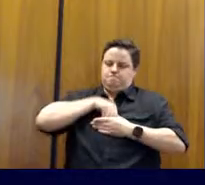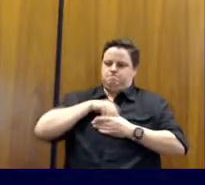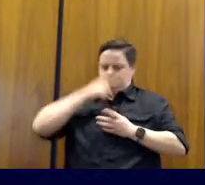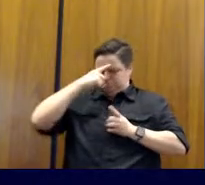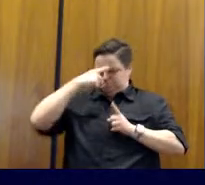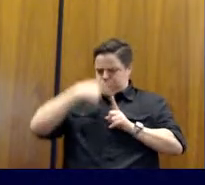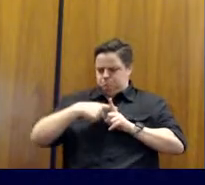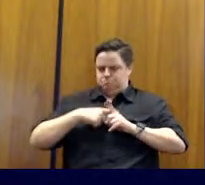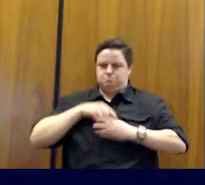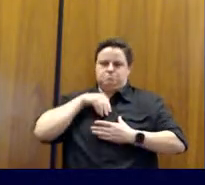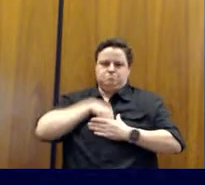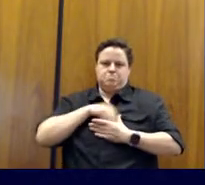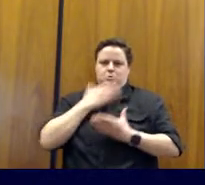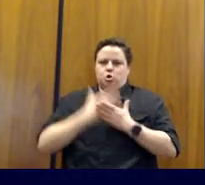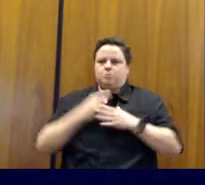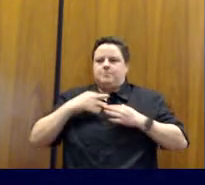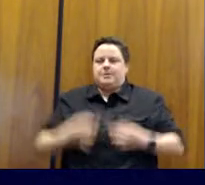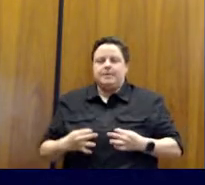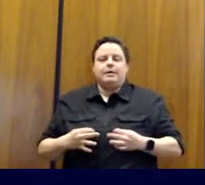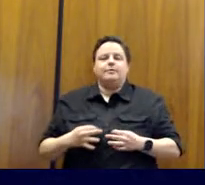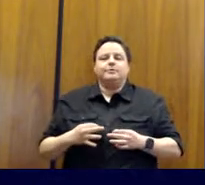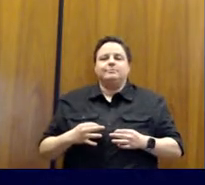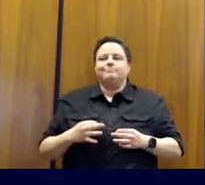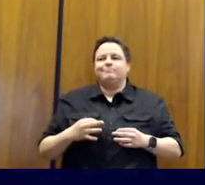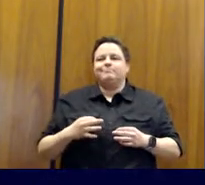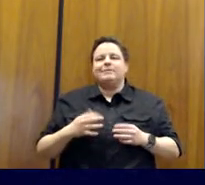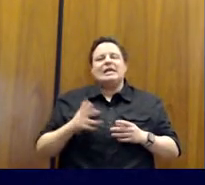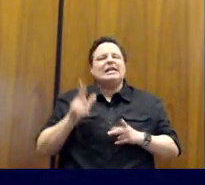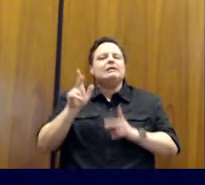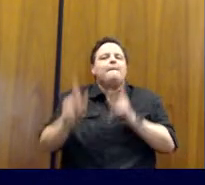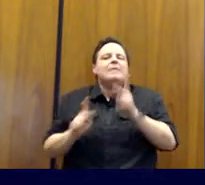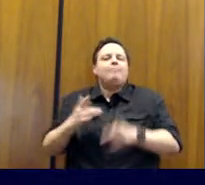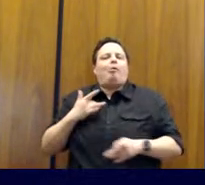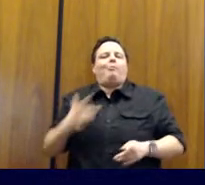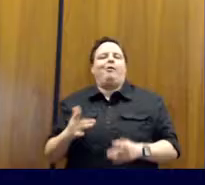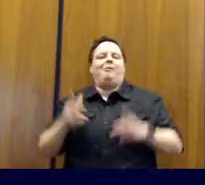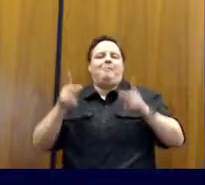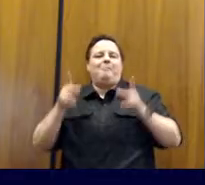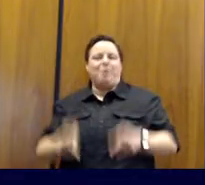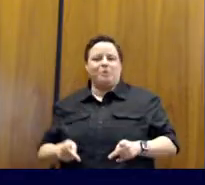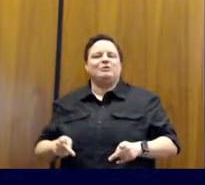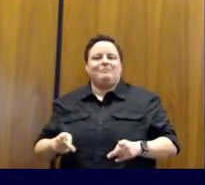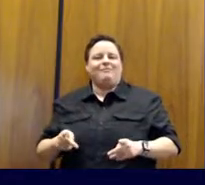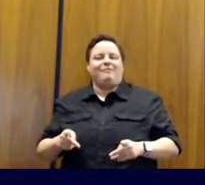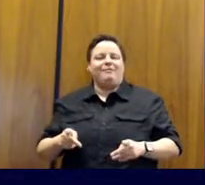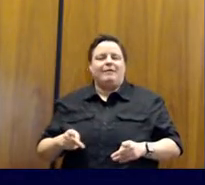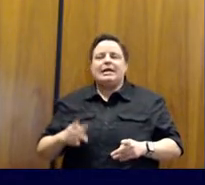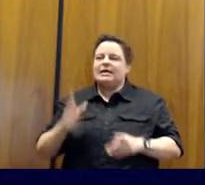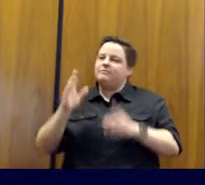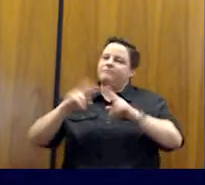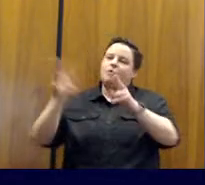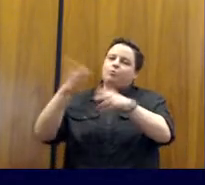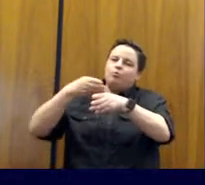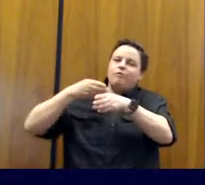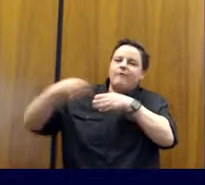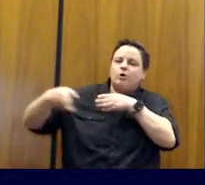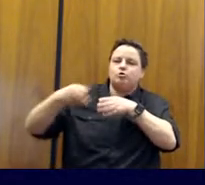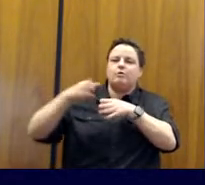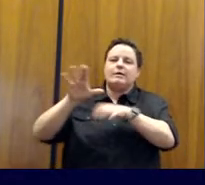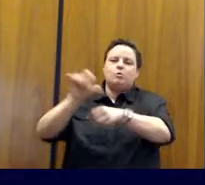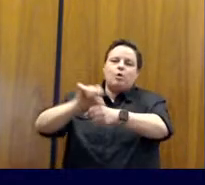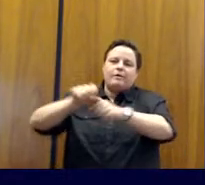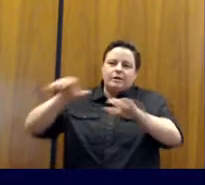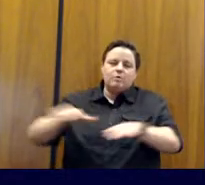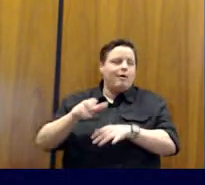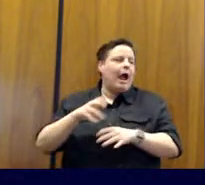individuals too. And he's a people person, but he also is very professional in the work that he does with our DPW. And I'd